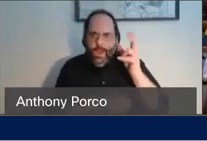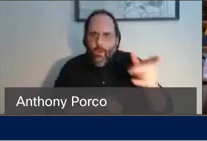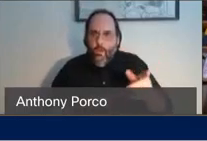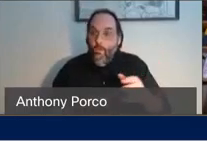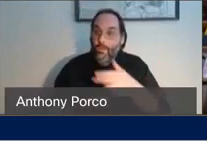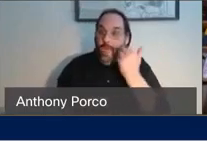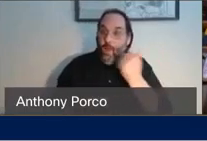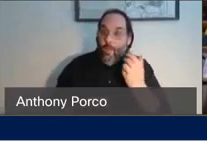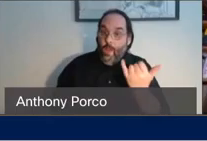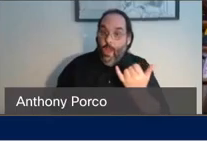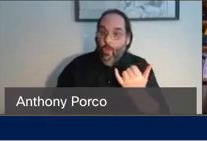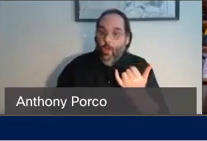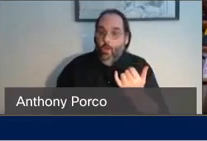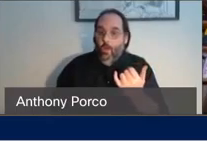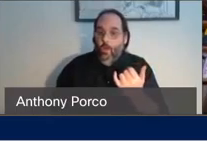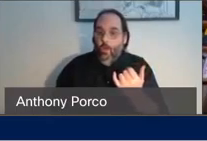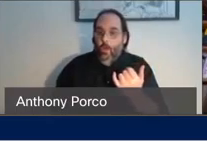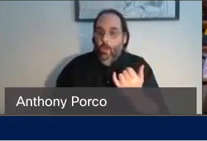better?